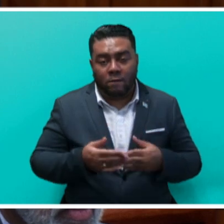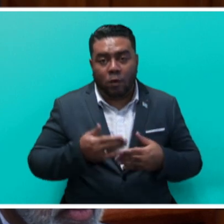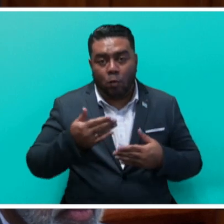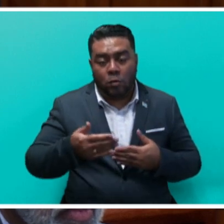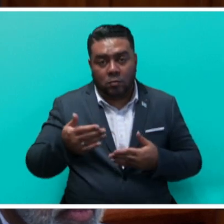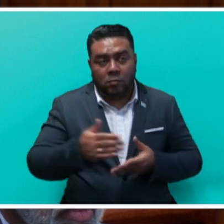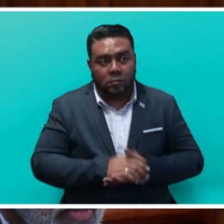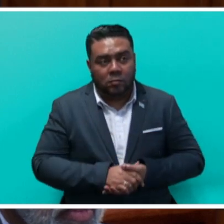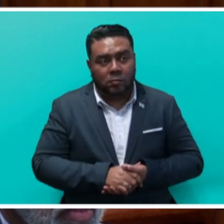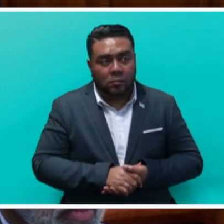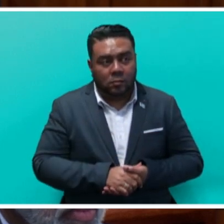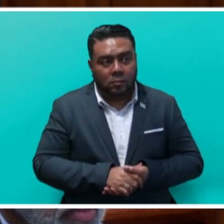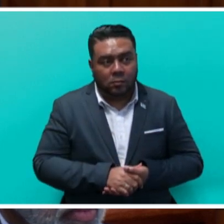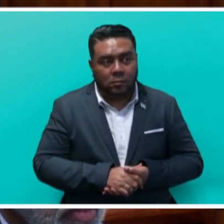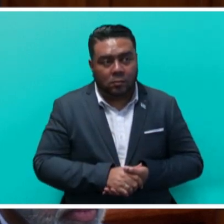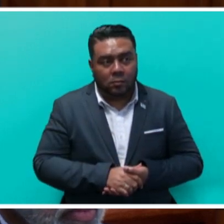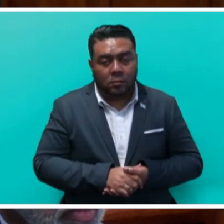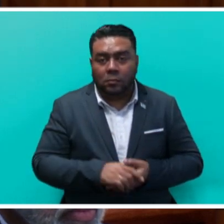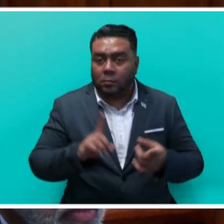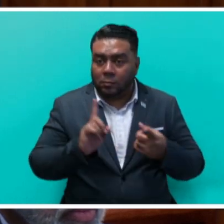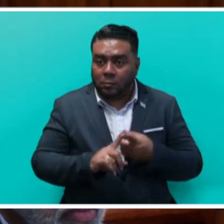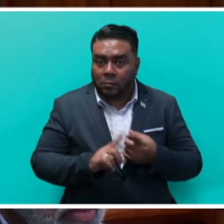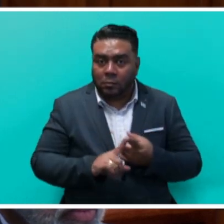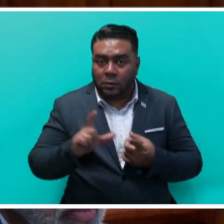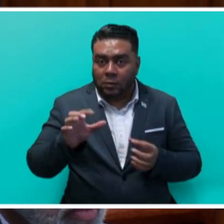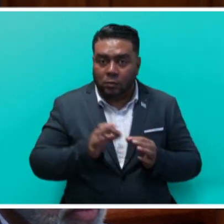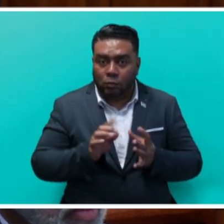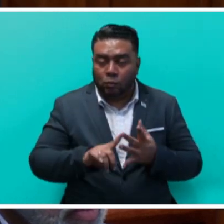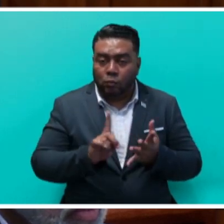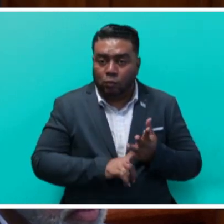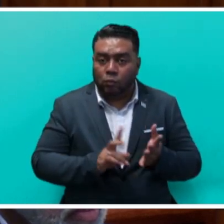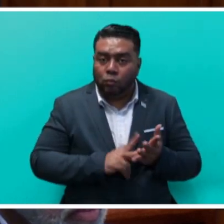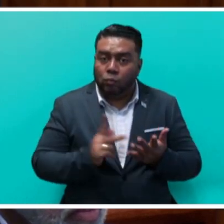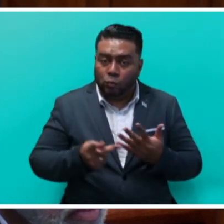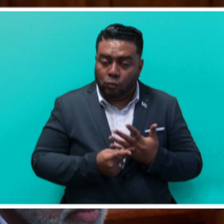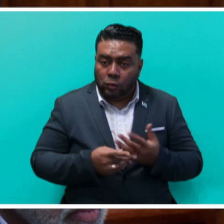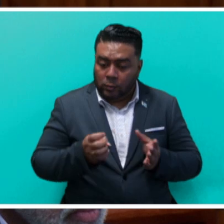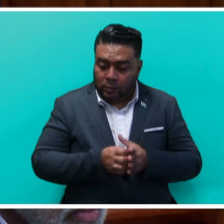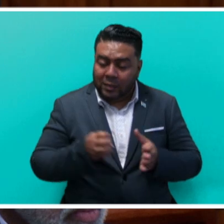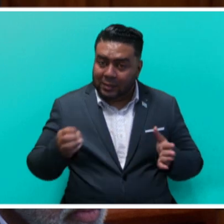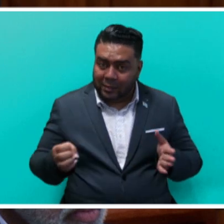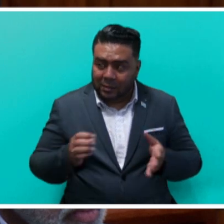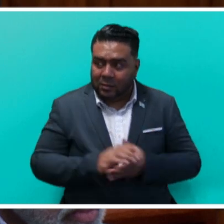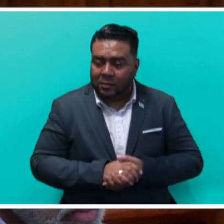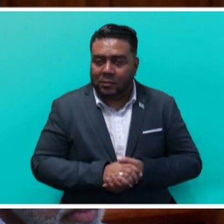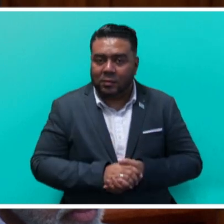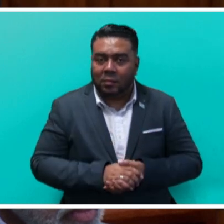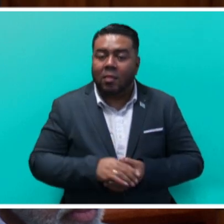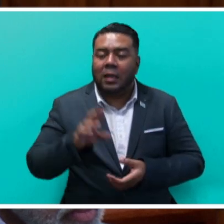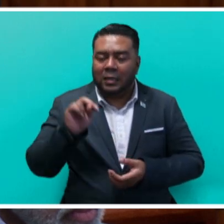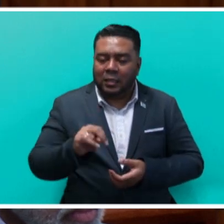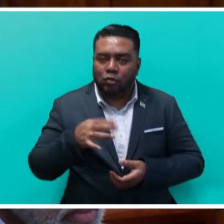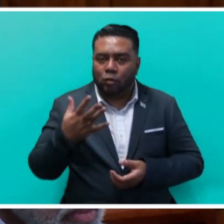strategies are: number one, if the CBU program is to be extended, there needs to